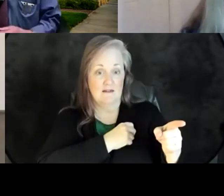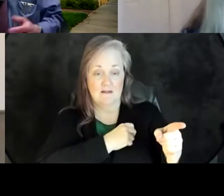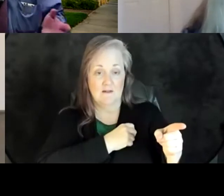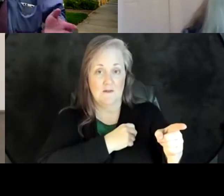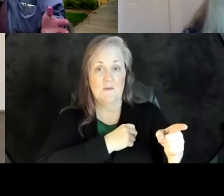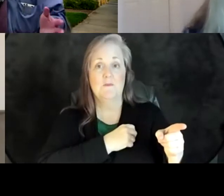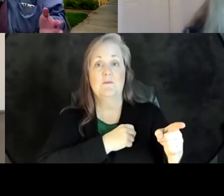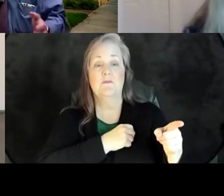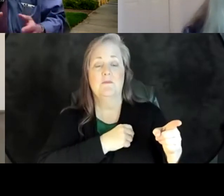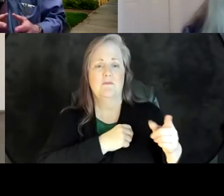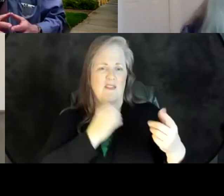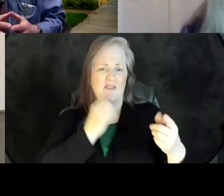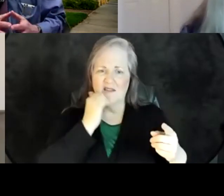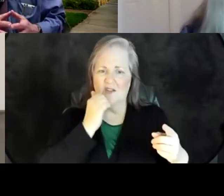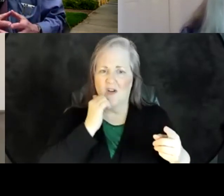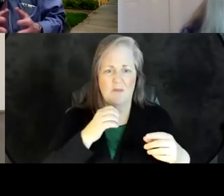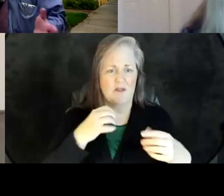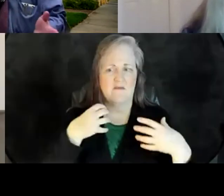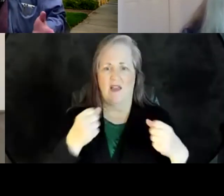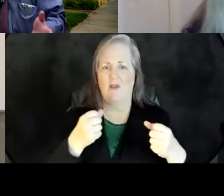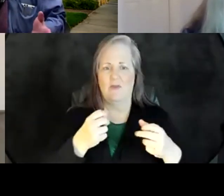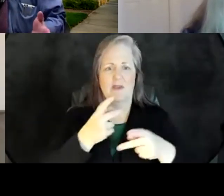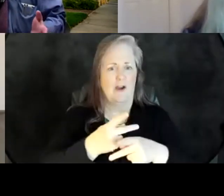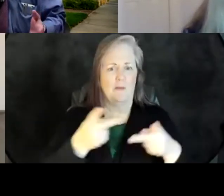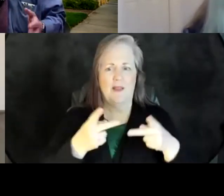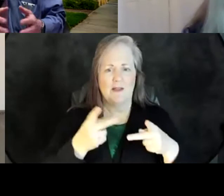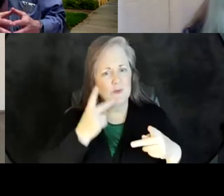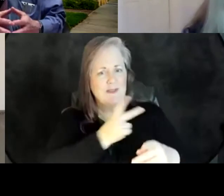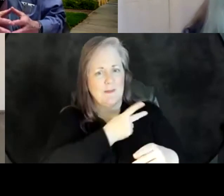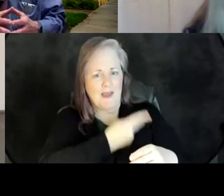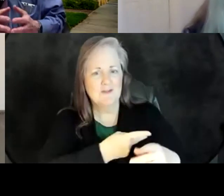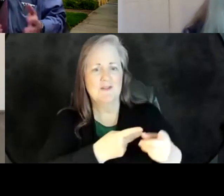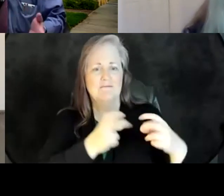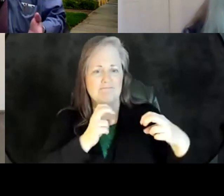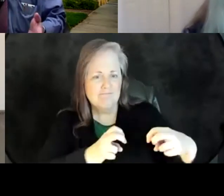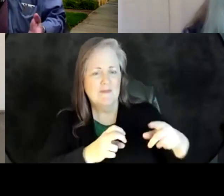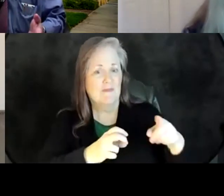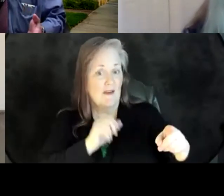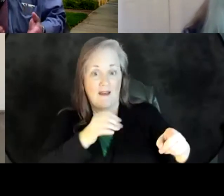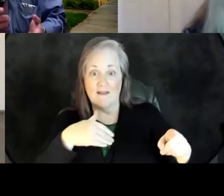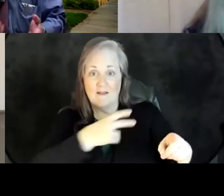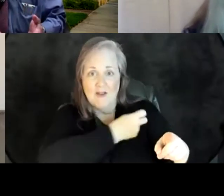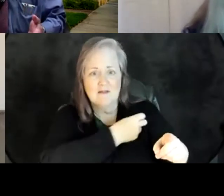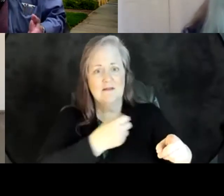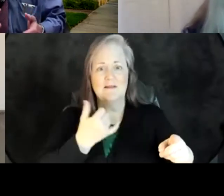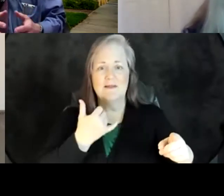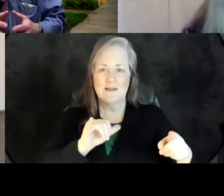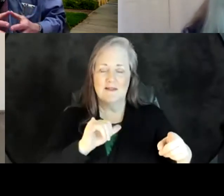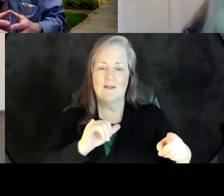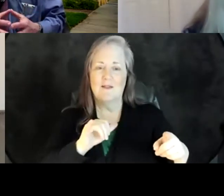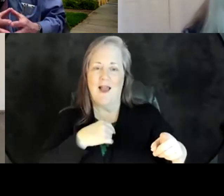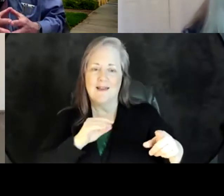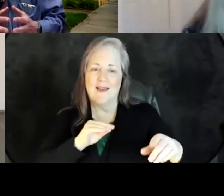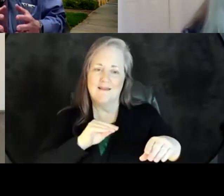that would be common in a healthcare facility when you see your patients, you may still be able to transmit to